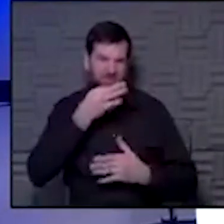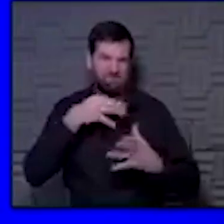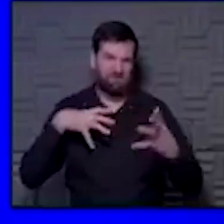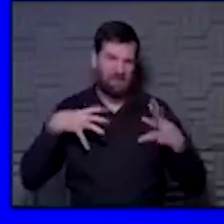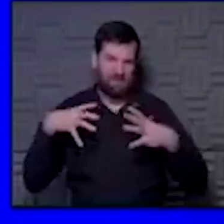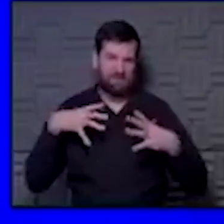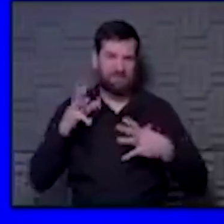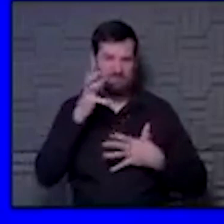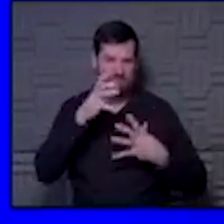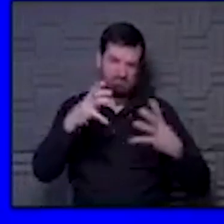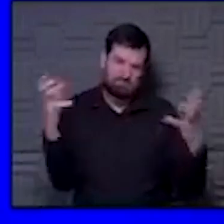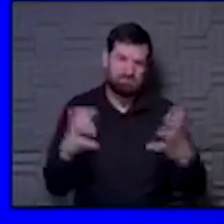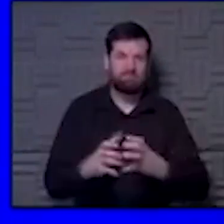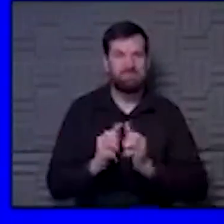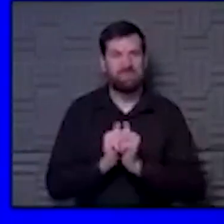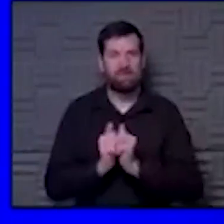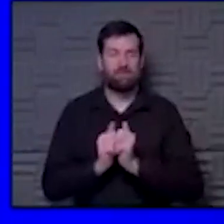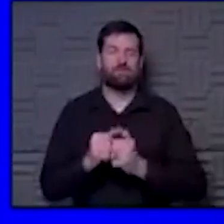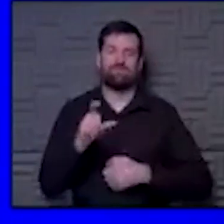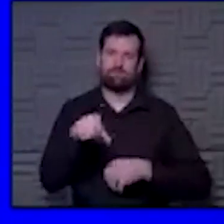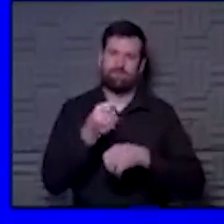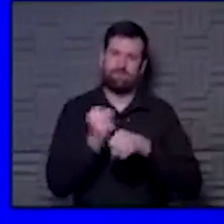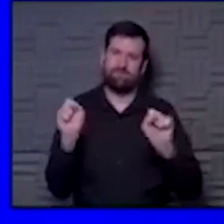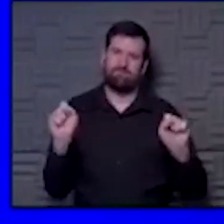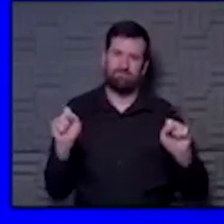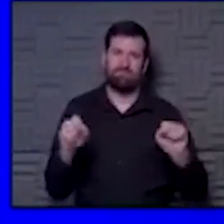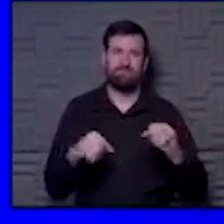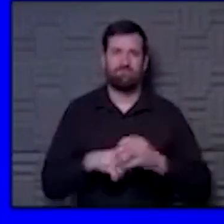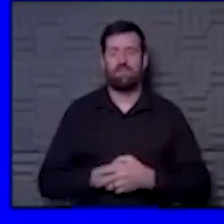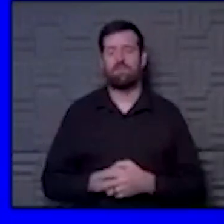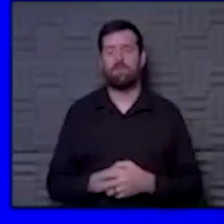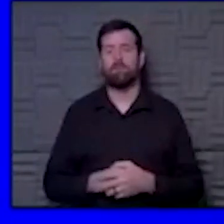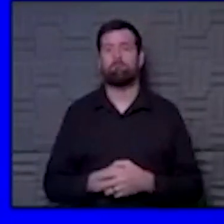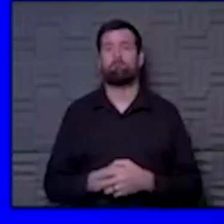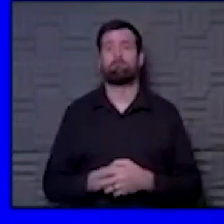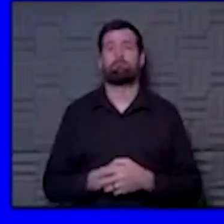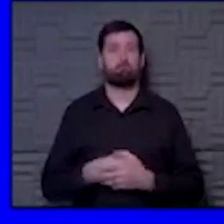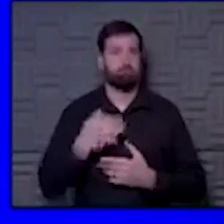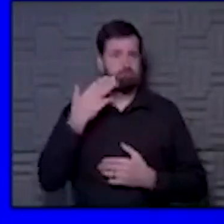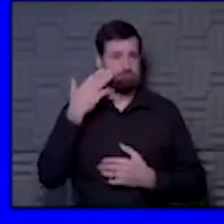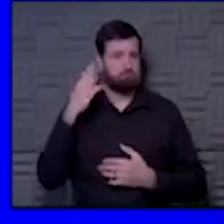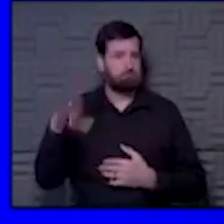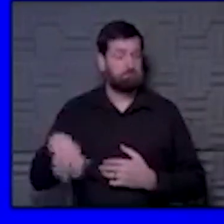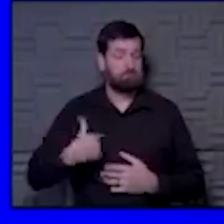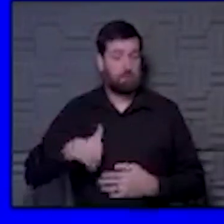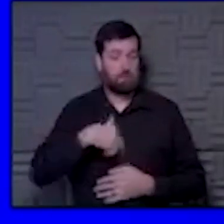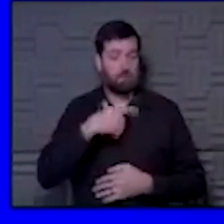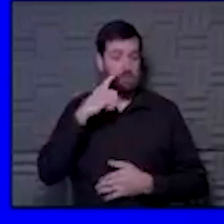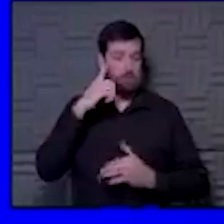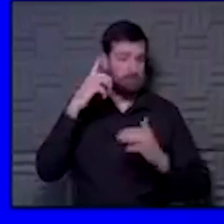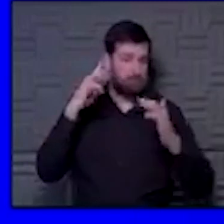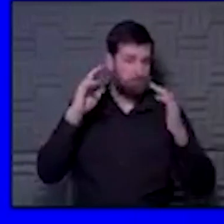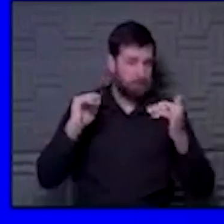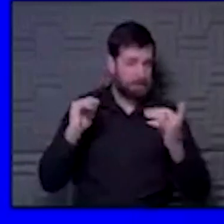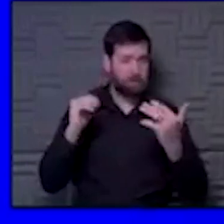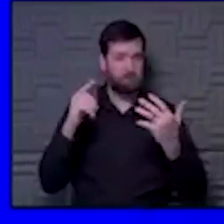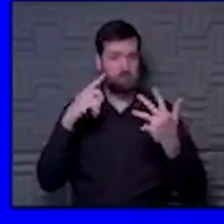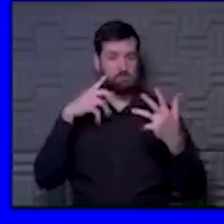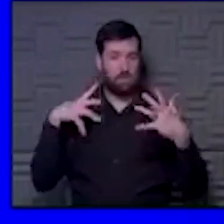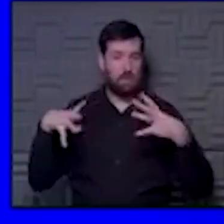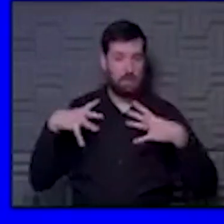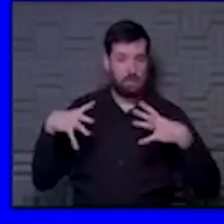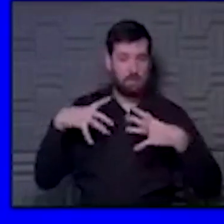are going to be together. We need to be real safe during this holiday, because I think we expect everything for the holidays